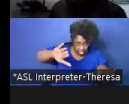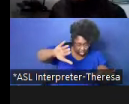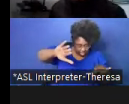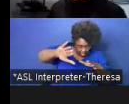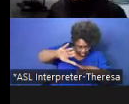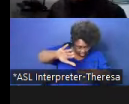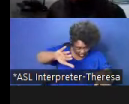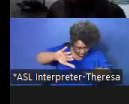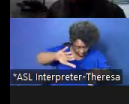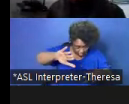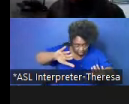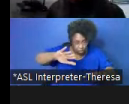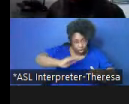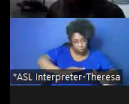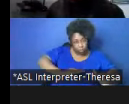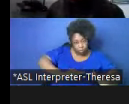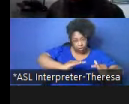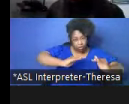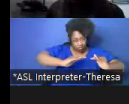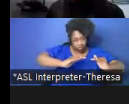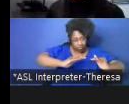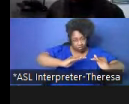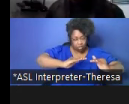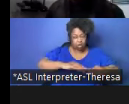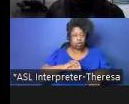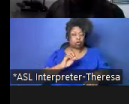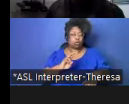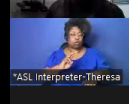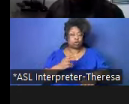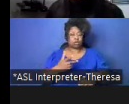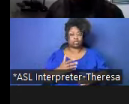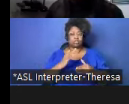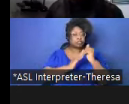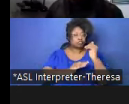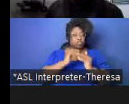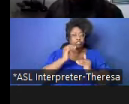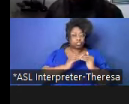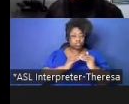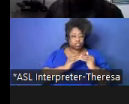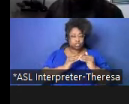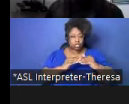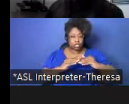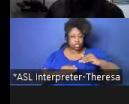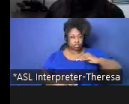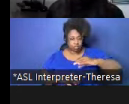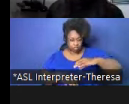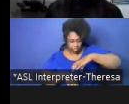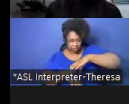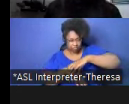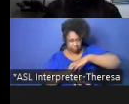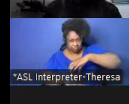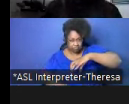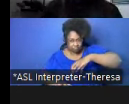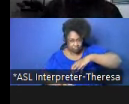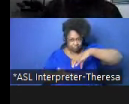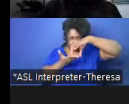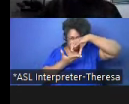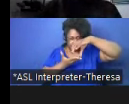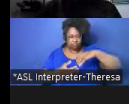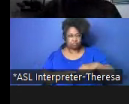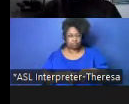structures themselves, or for providing individual site protection integrated into the